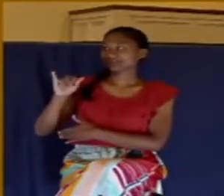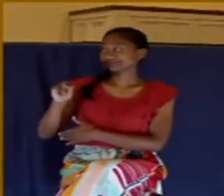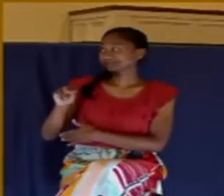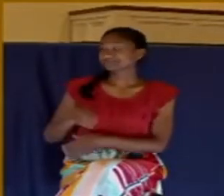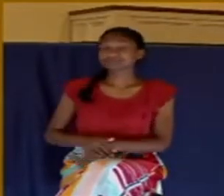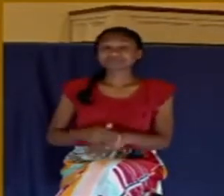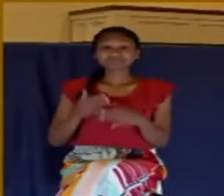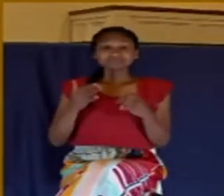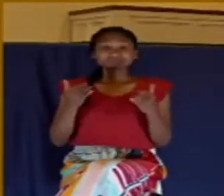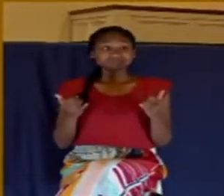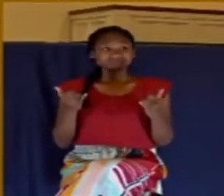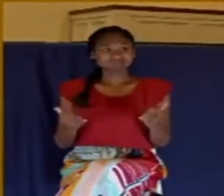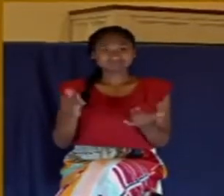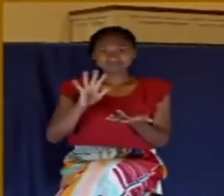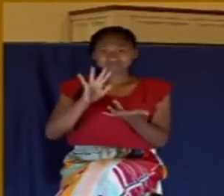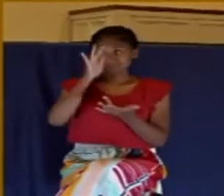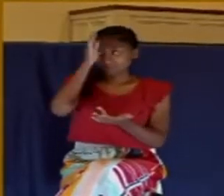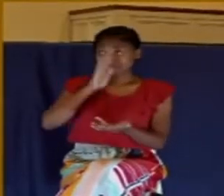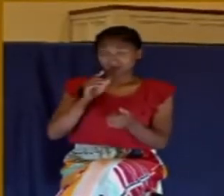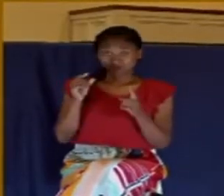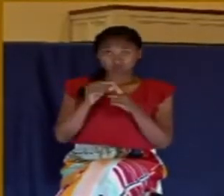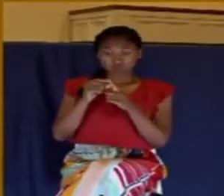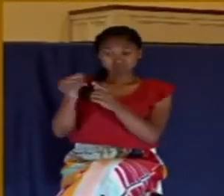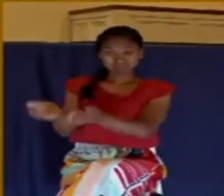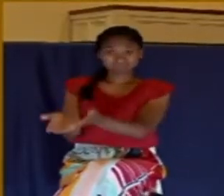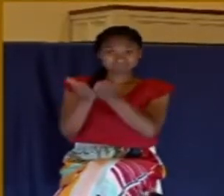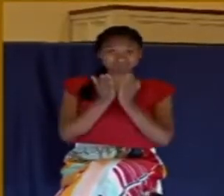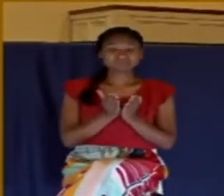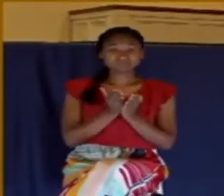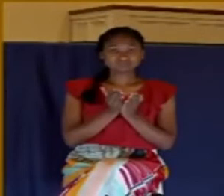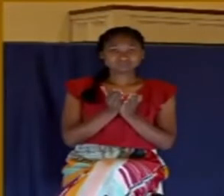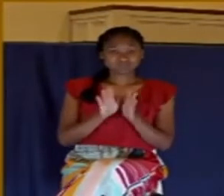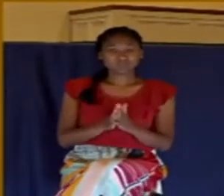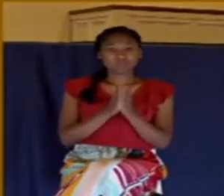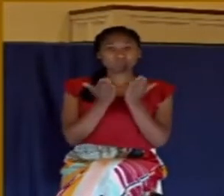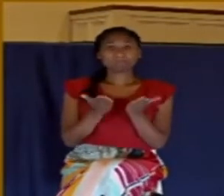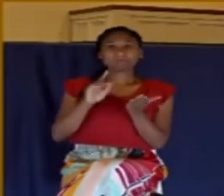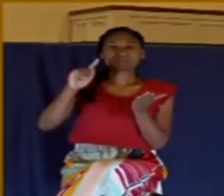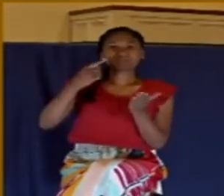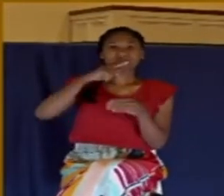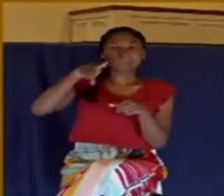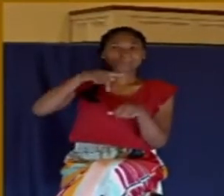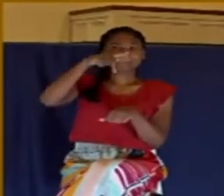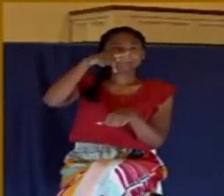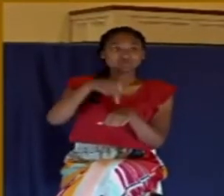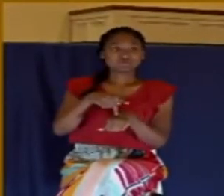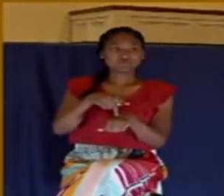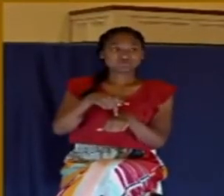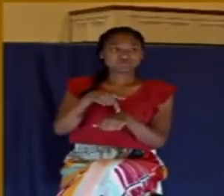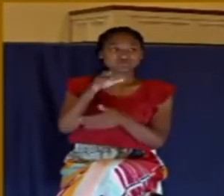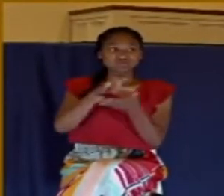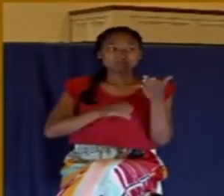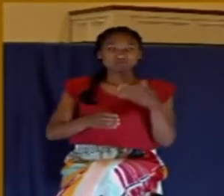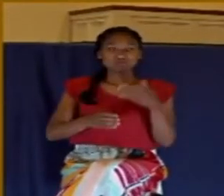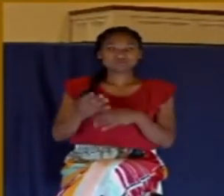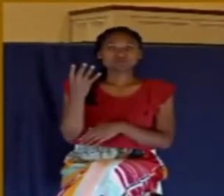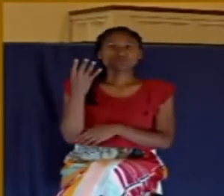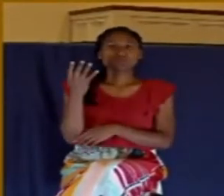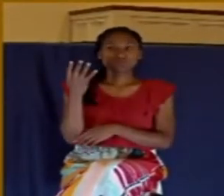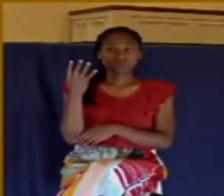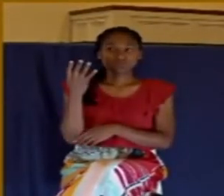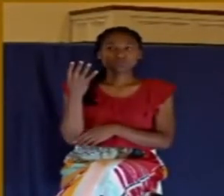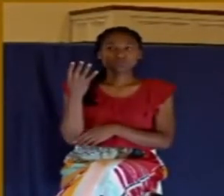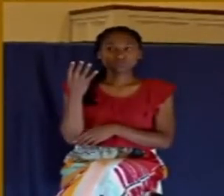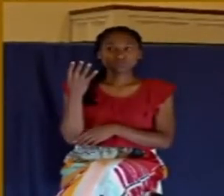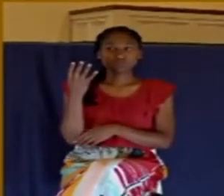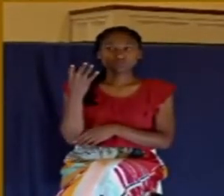Take God's word this morning. Open, please, to the book of 1 Peter. 1 Peter chapter 4